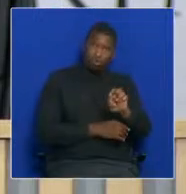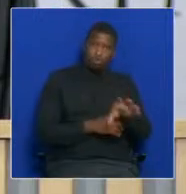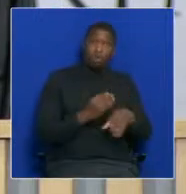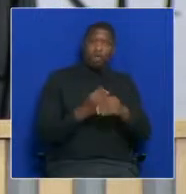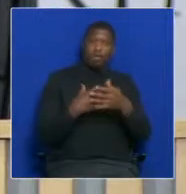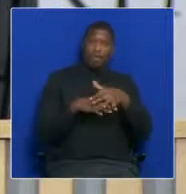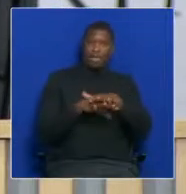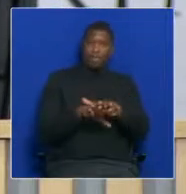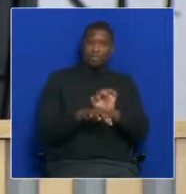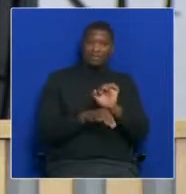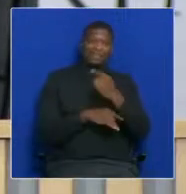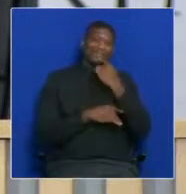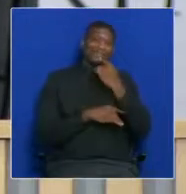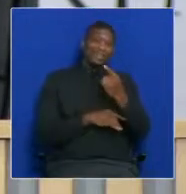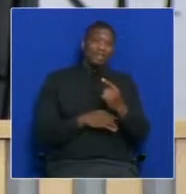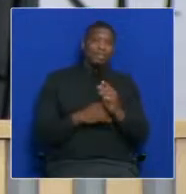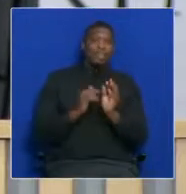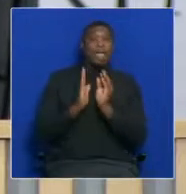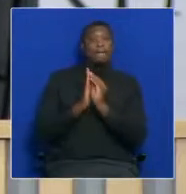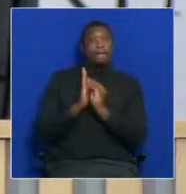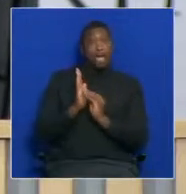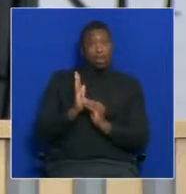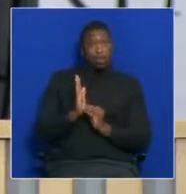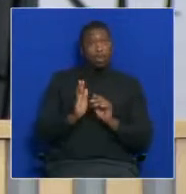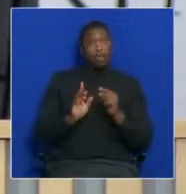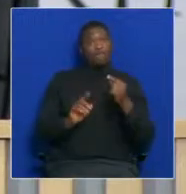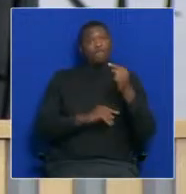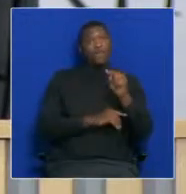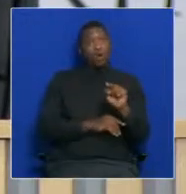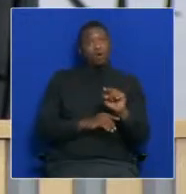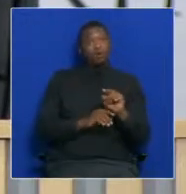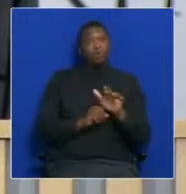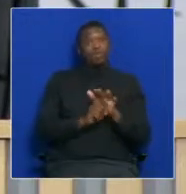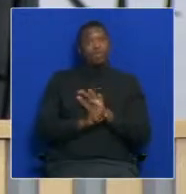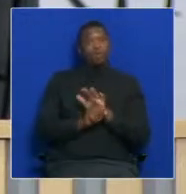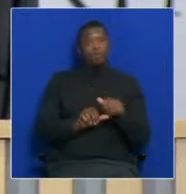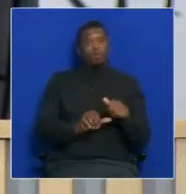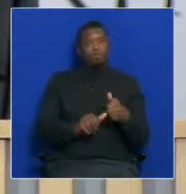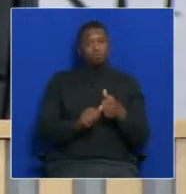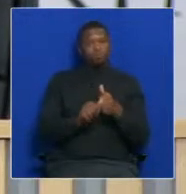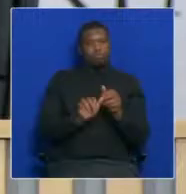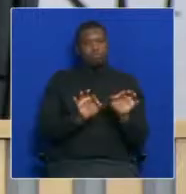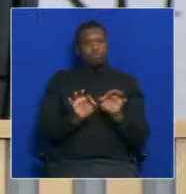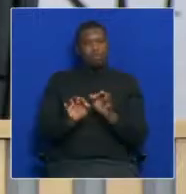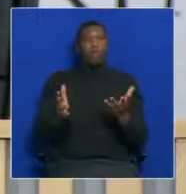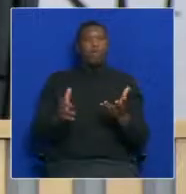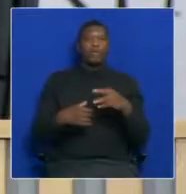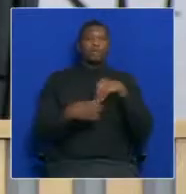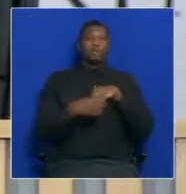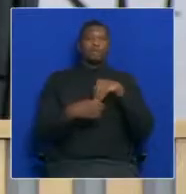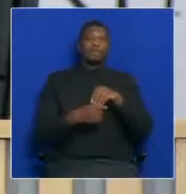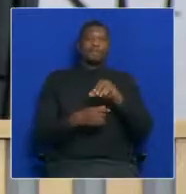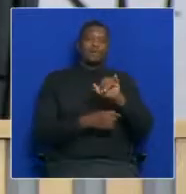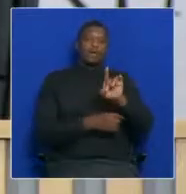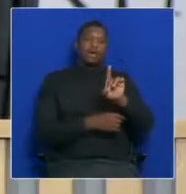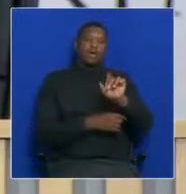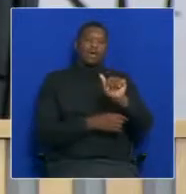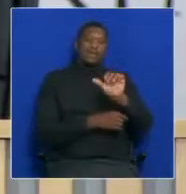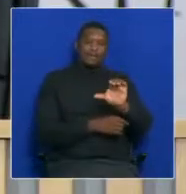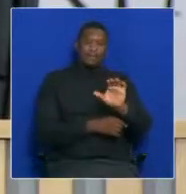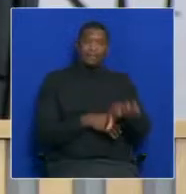designed to provide comprehensive guidance and standardization within IDEC and encompasses all